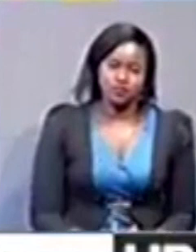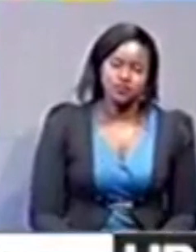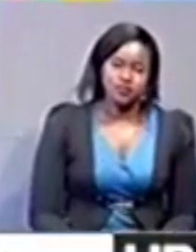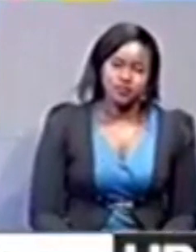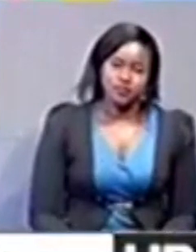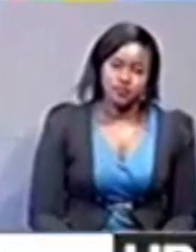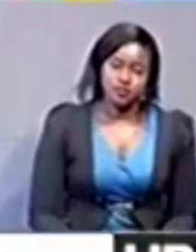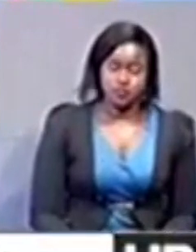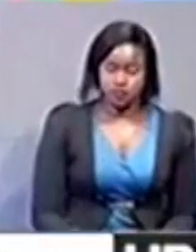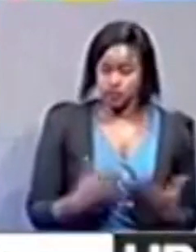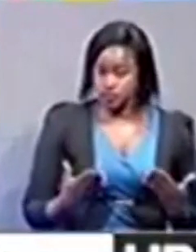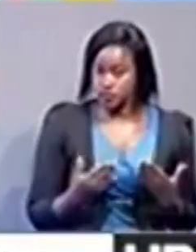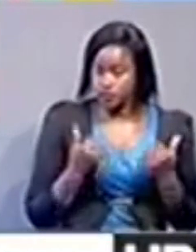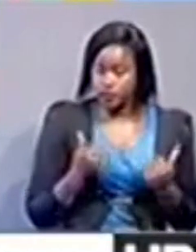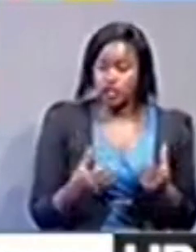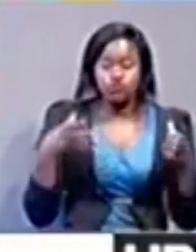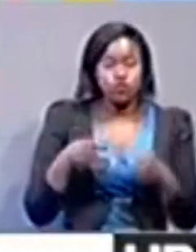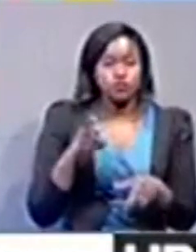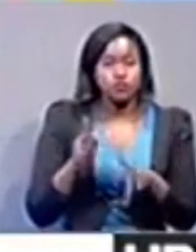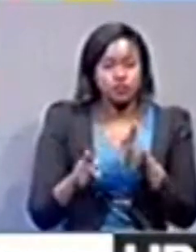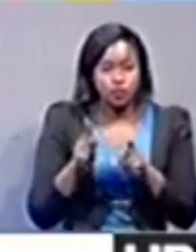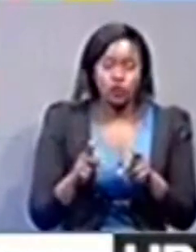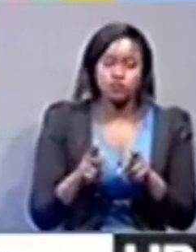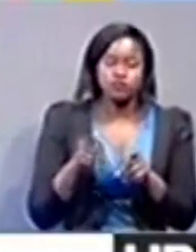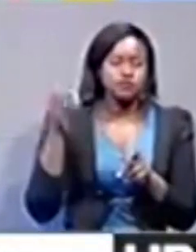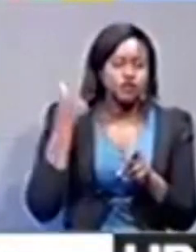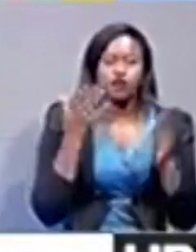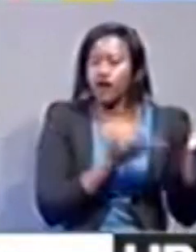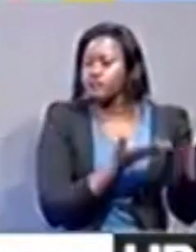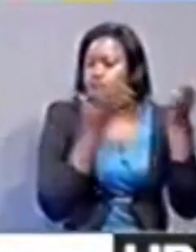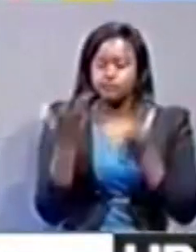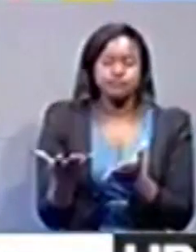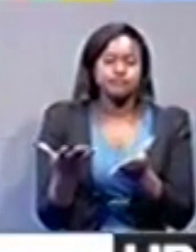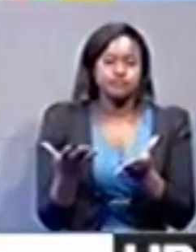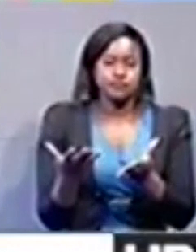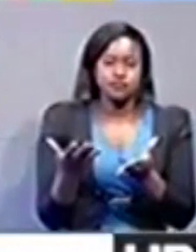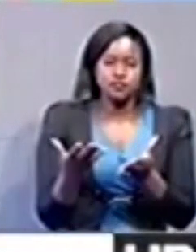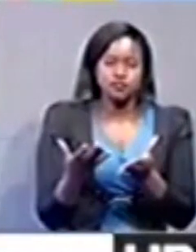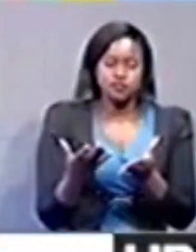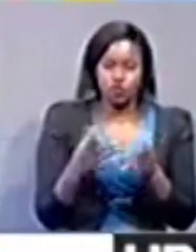These people, they kusakad, you know that kusaka?